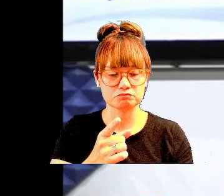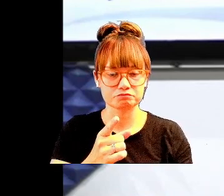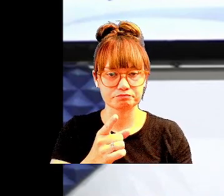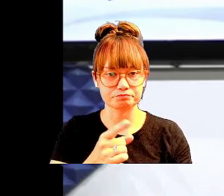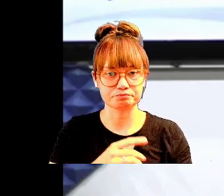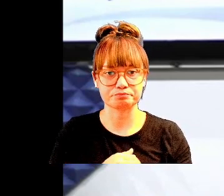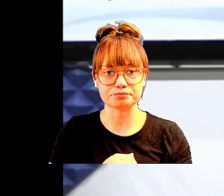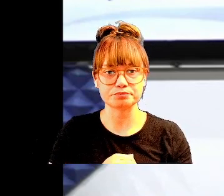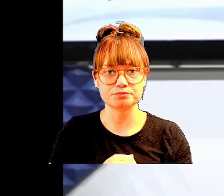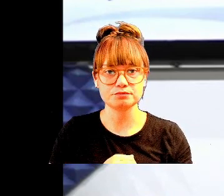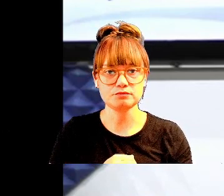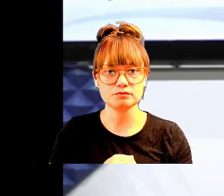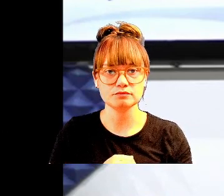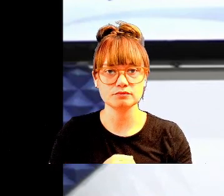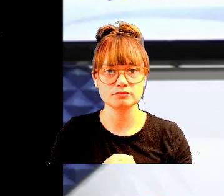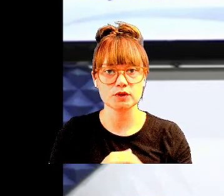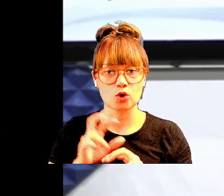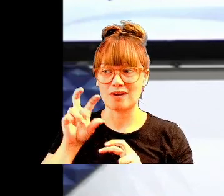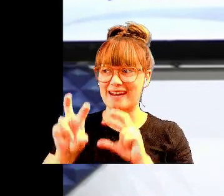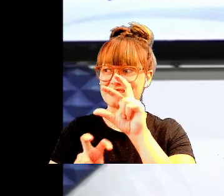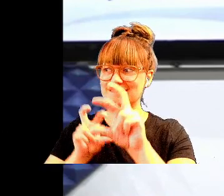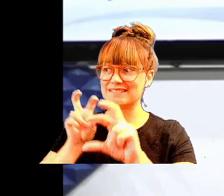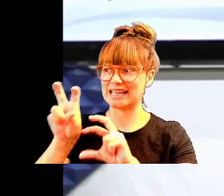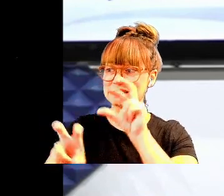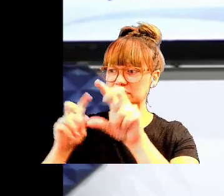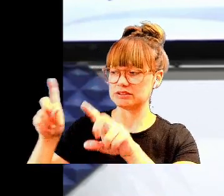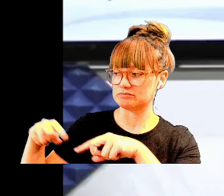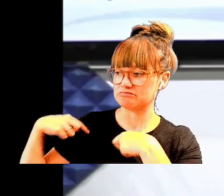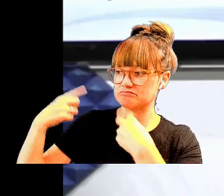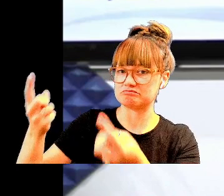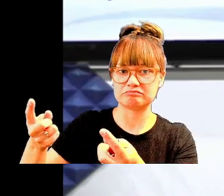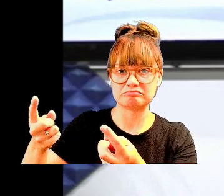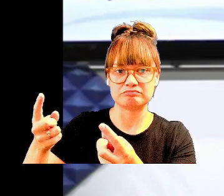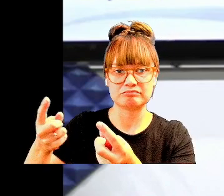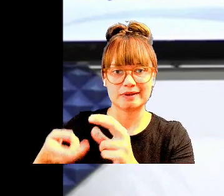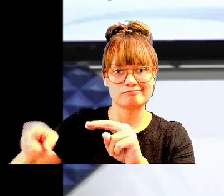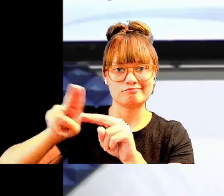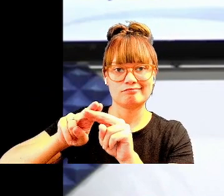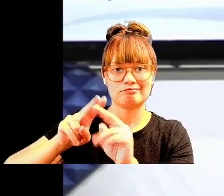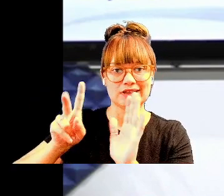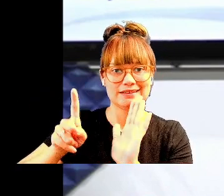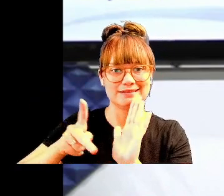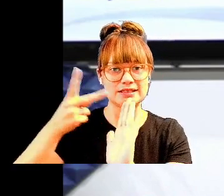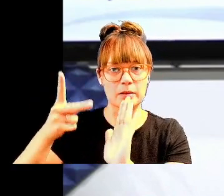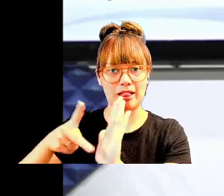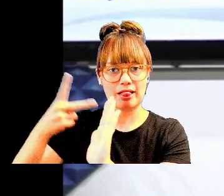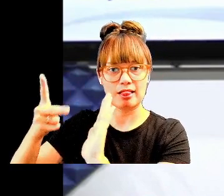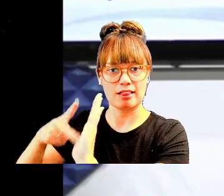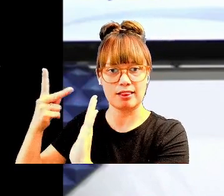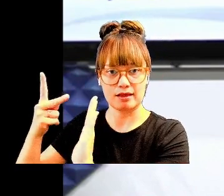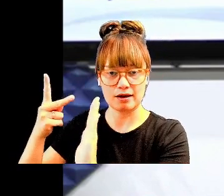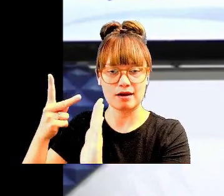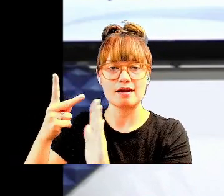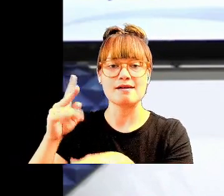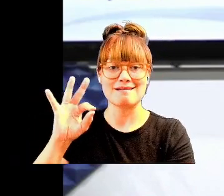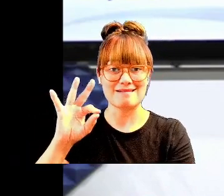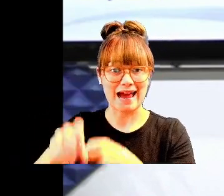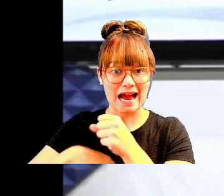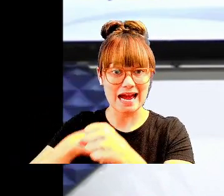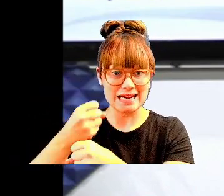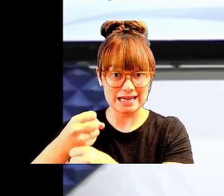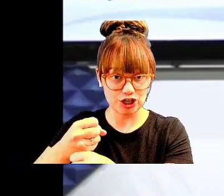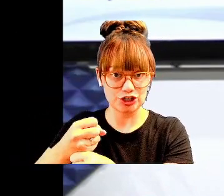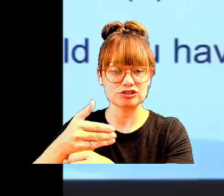Investments historically have doubled every 9 years. That's true. If you invest